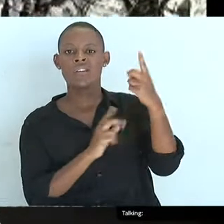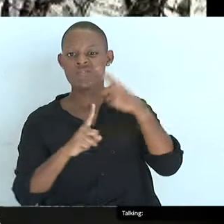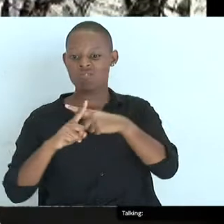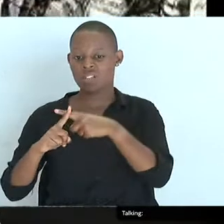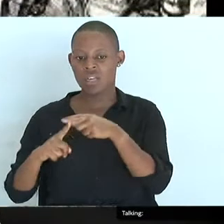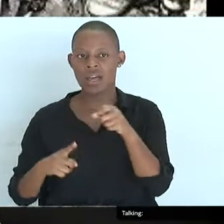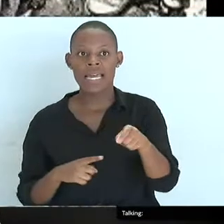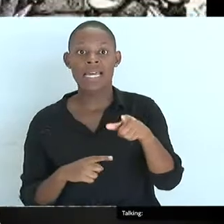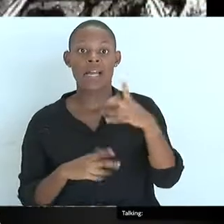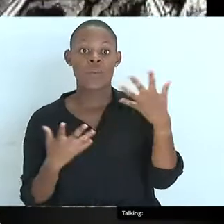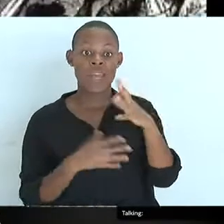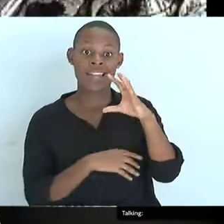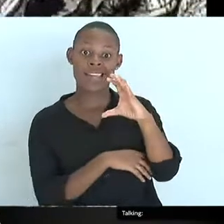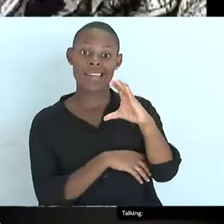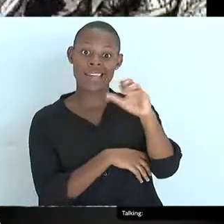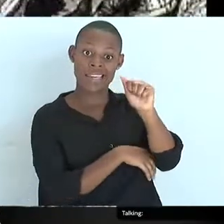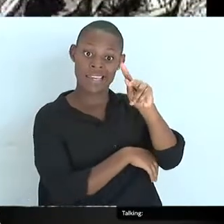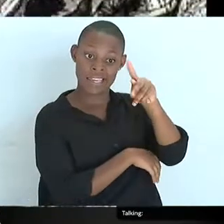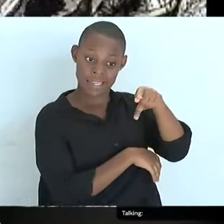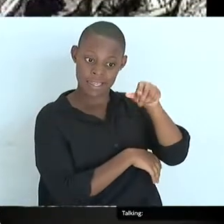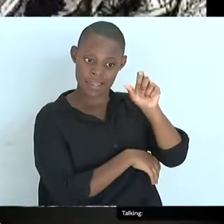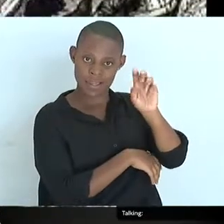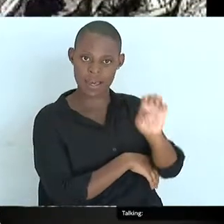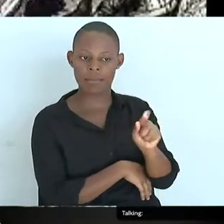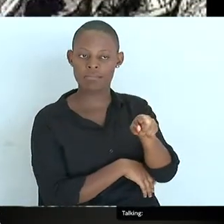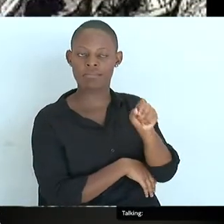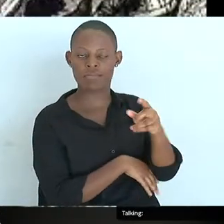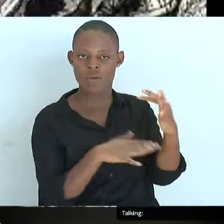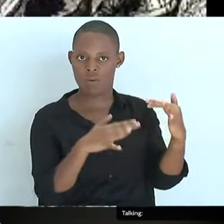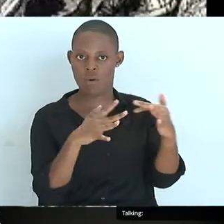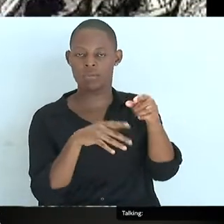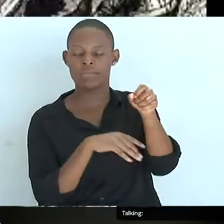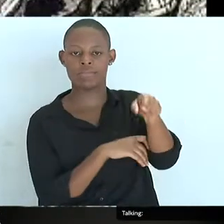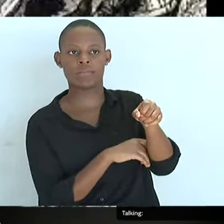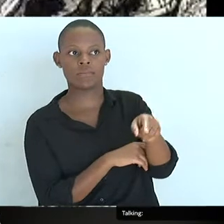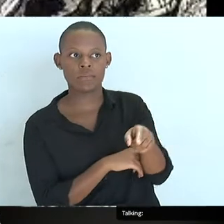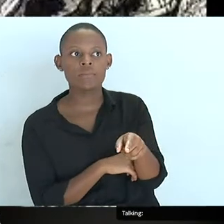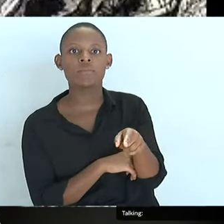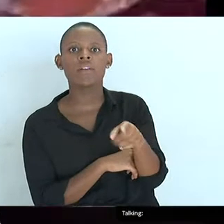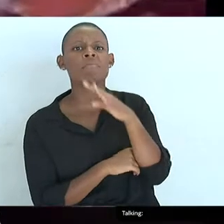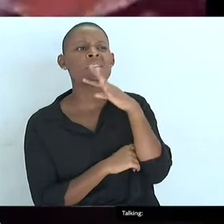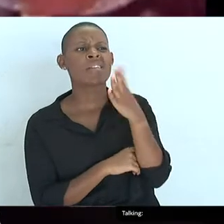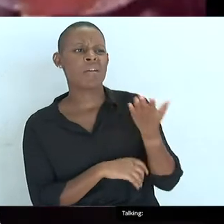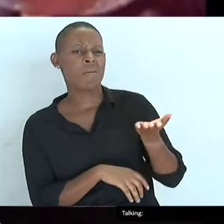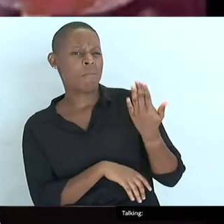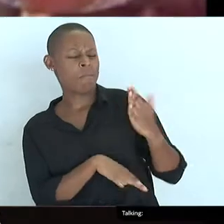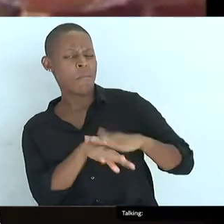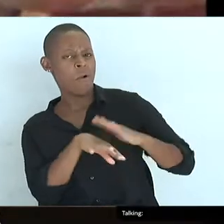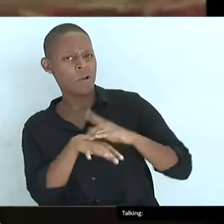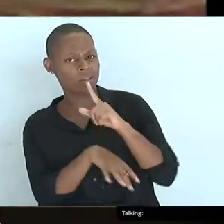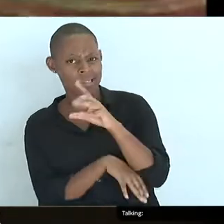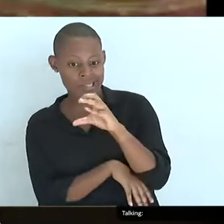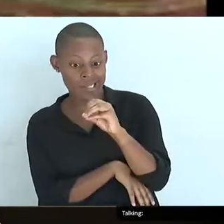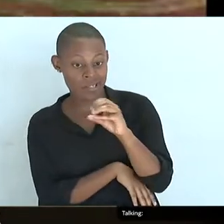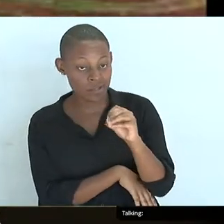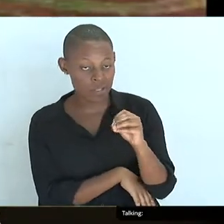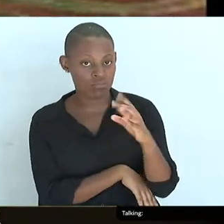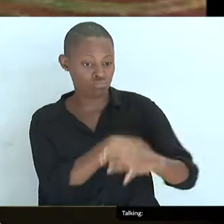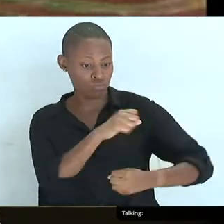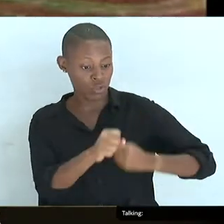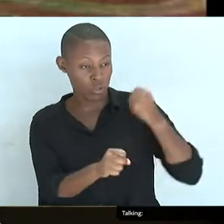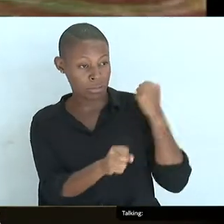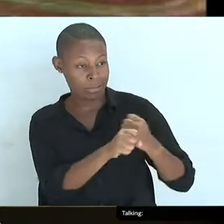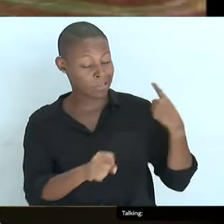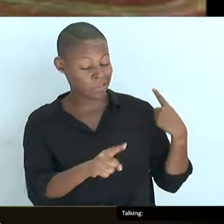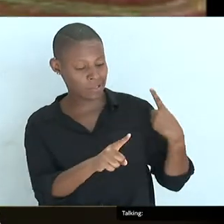Wars. And this spirit of struggle would last almost 100 years. This land is